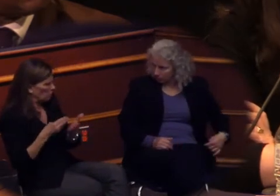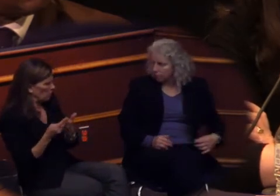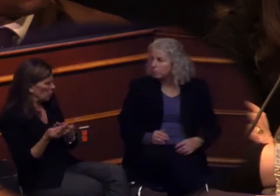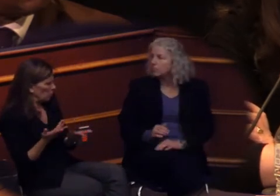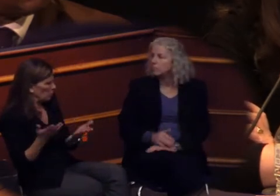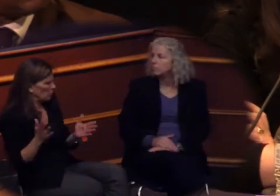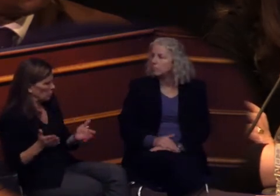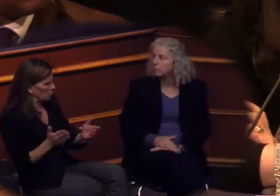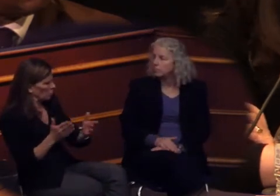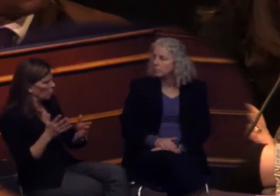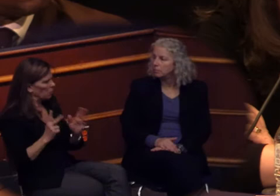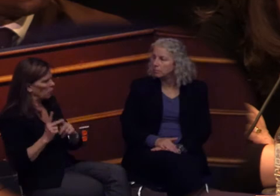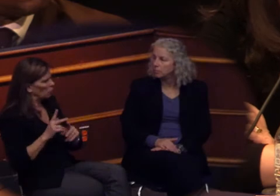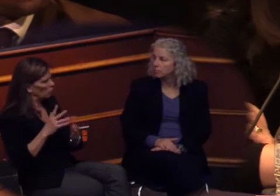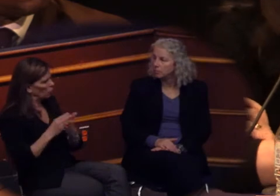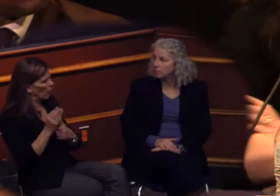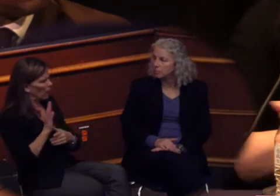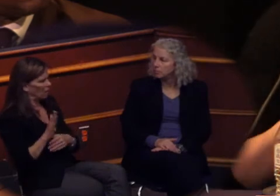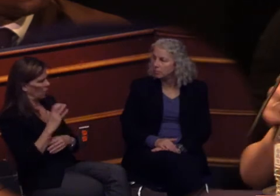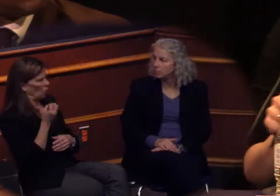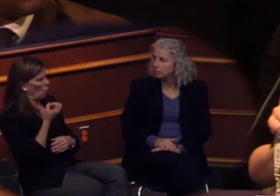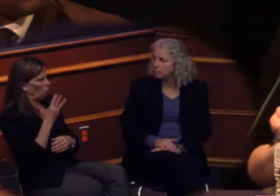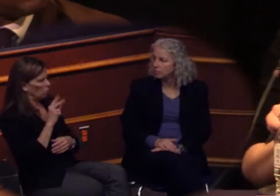promote homeownership in Massachusetts?